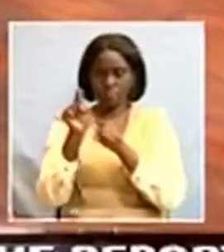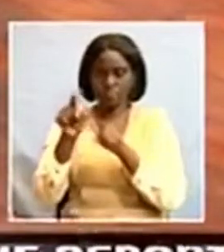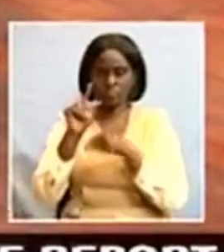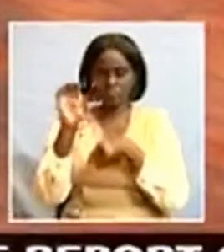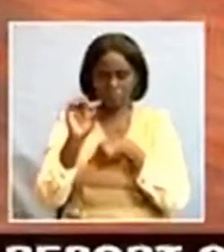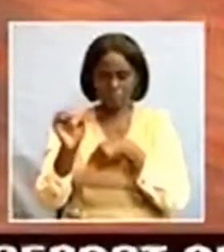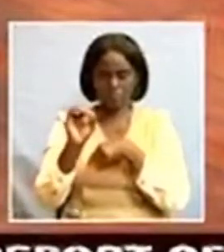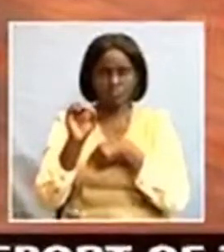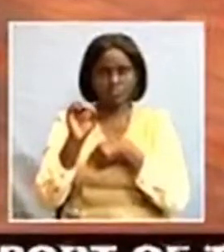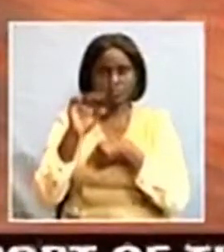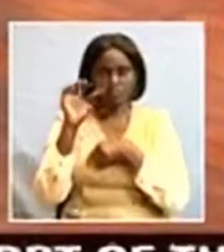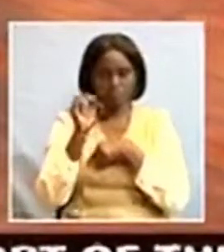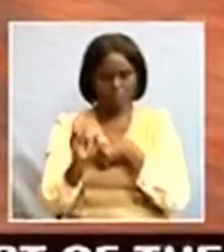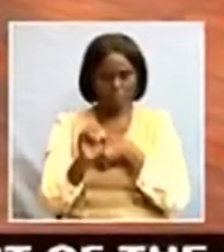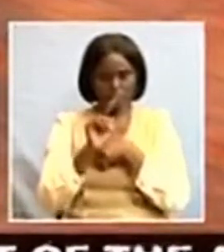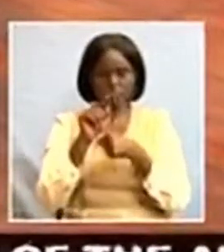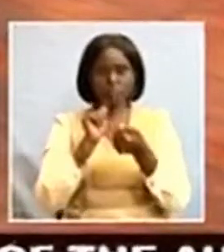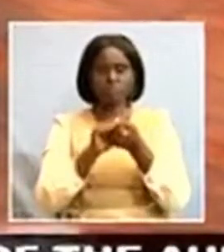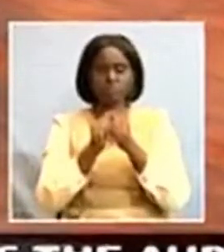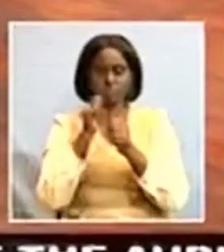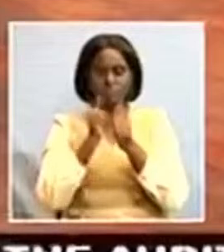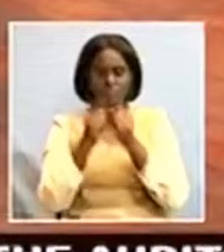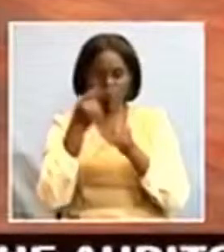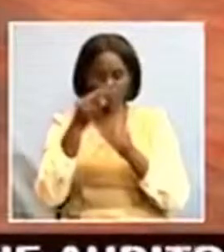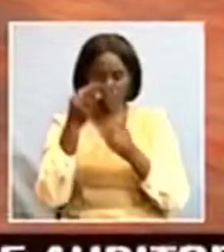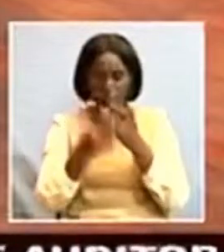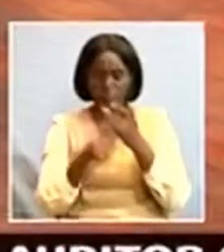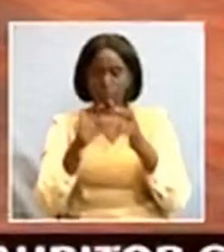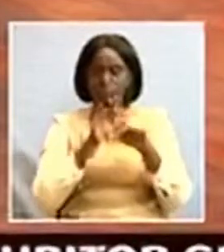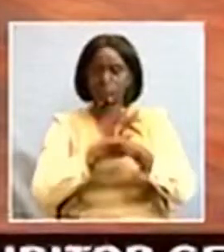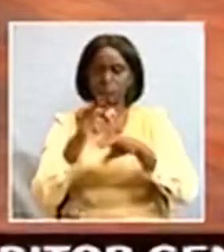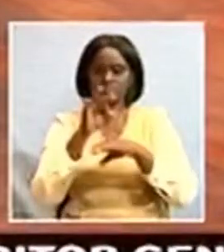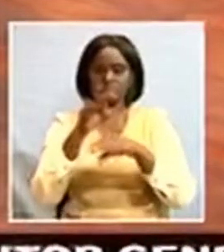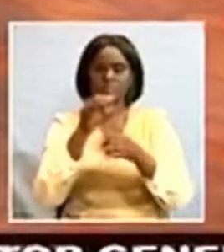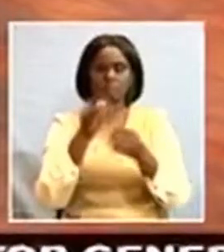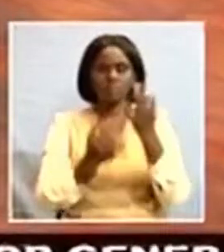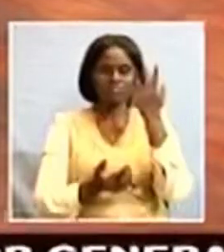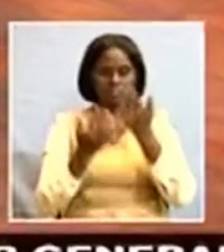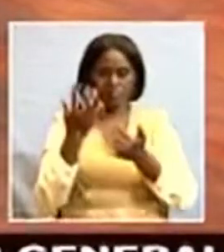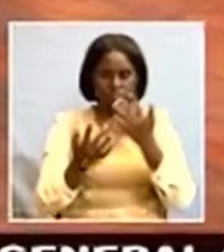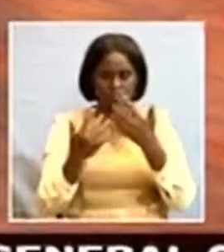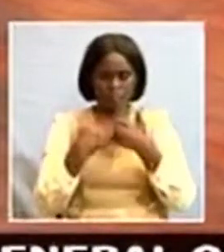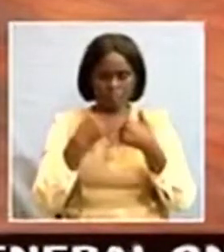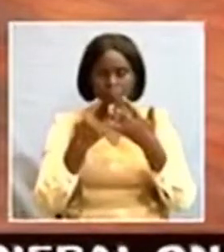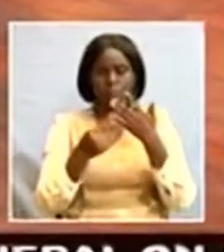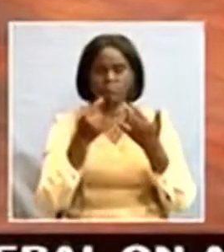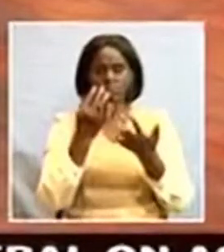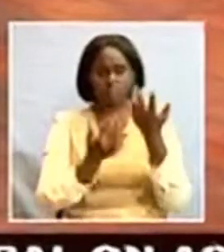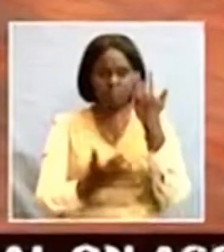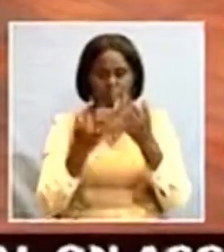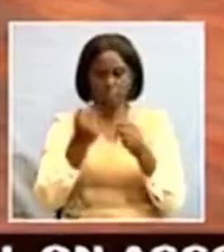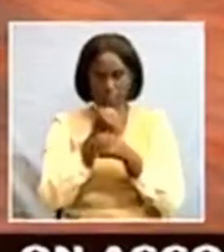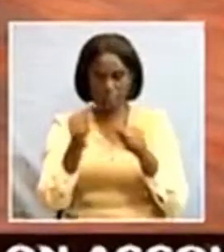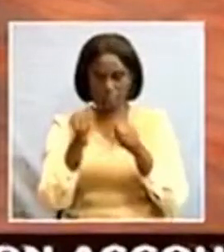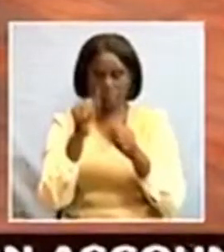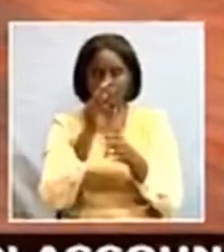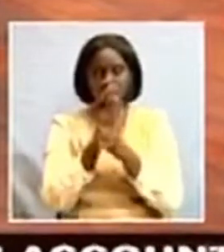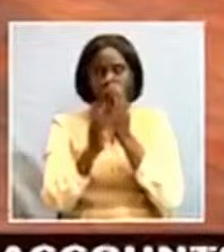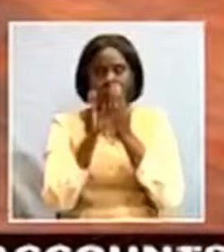0%. Cause of query, this was due to a lack of fire officers to carry out the intended fire safety building